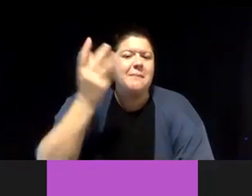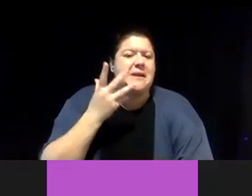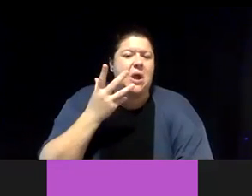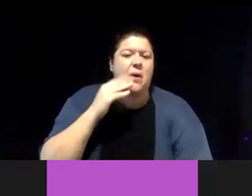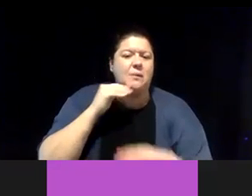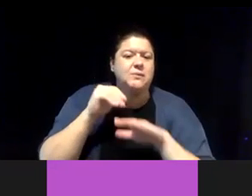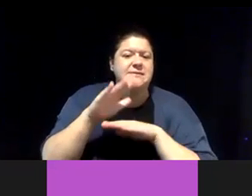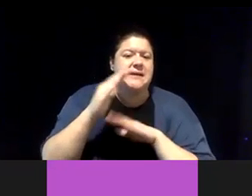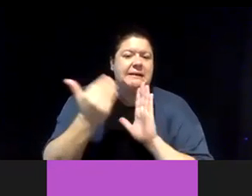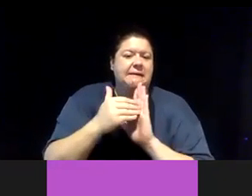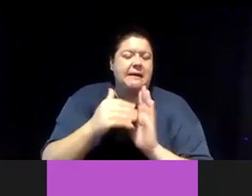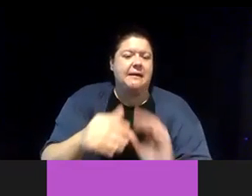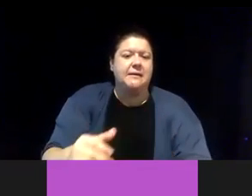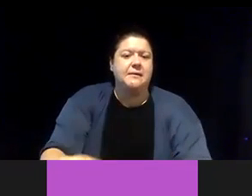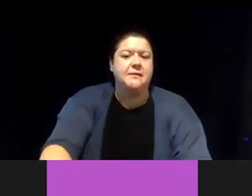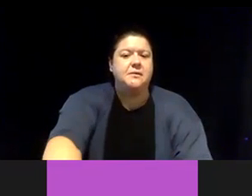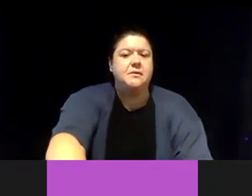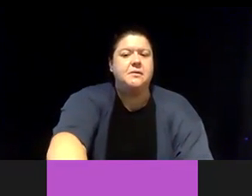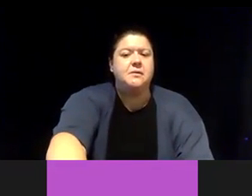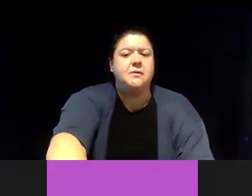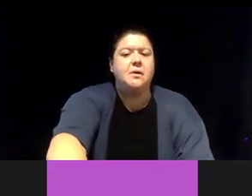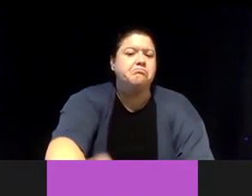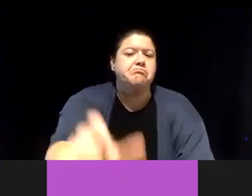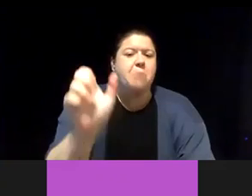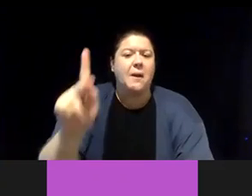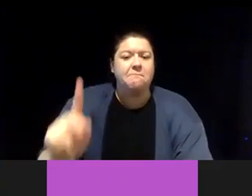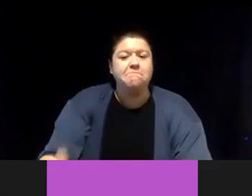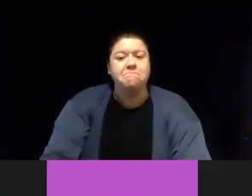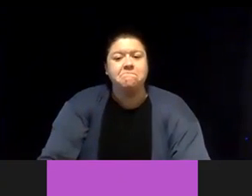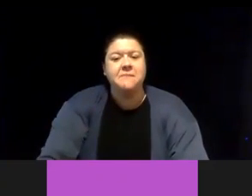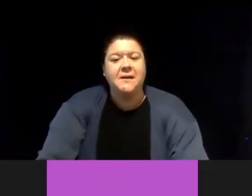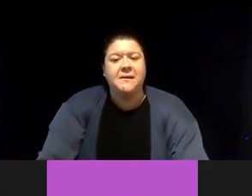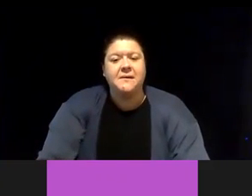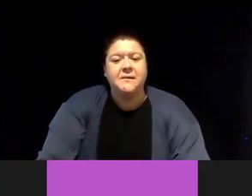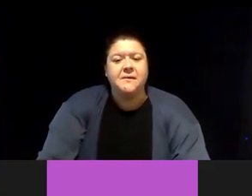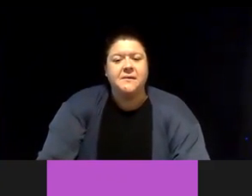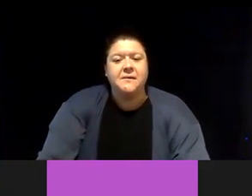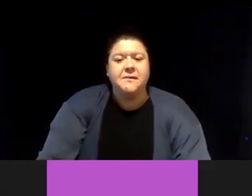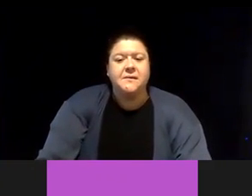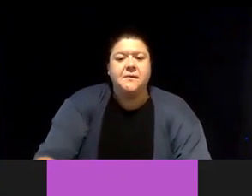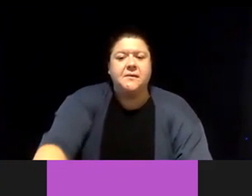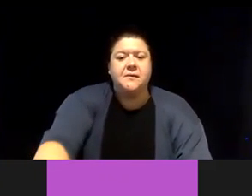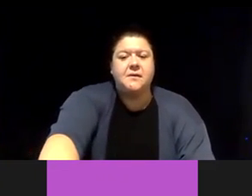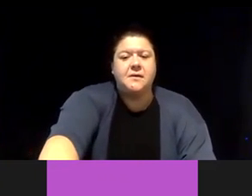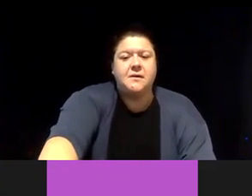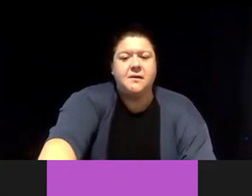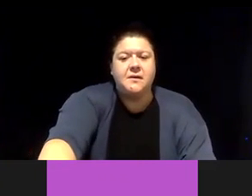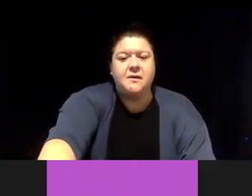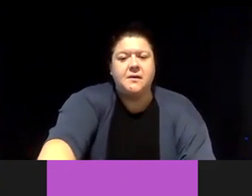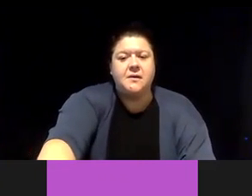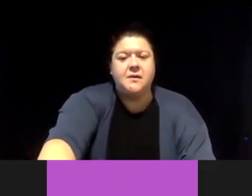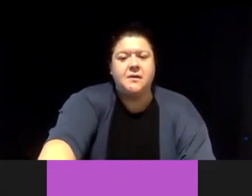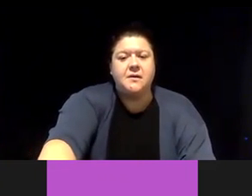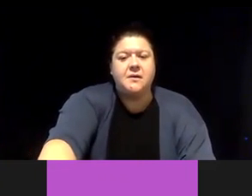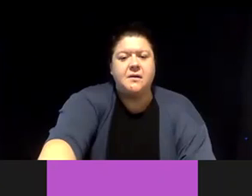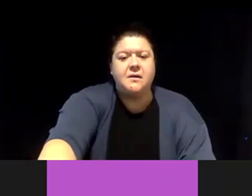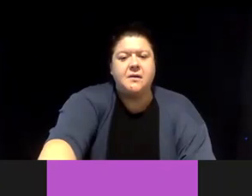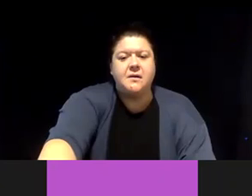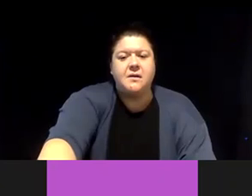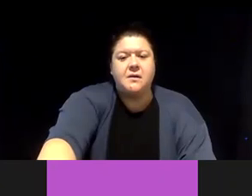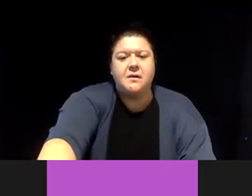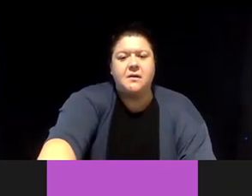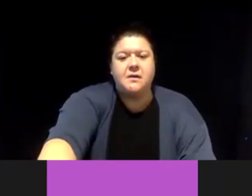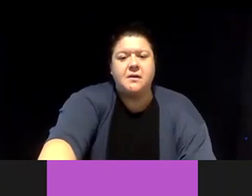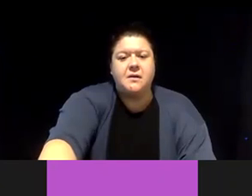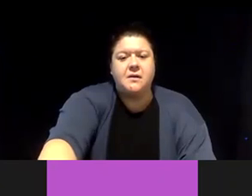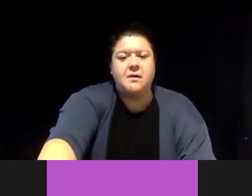one. Okay, well, all right. I will go through it. I'll check, okay. I'll check to make sure that you sent it,